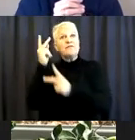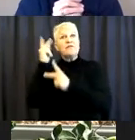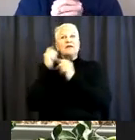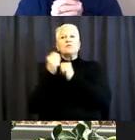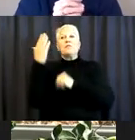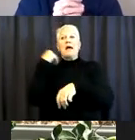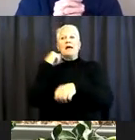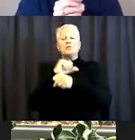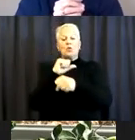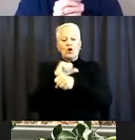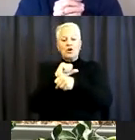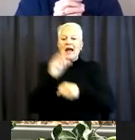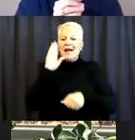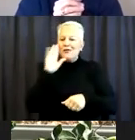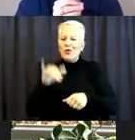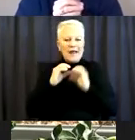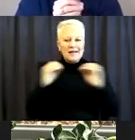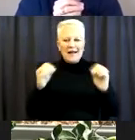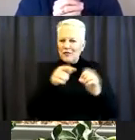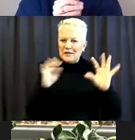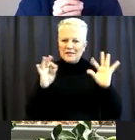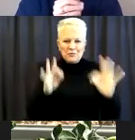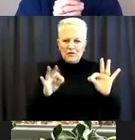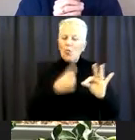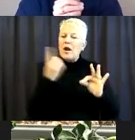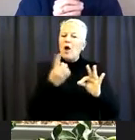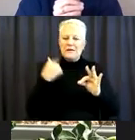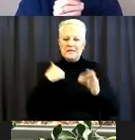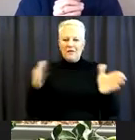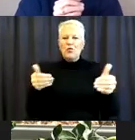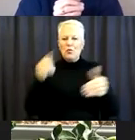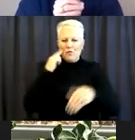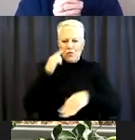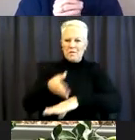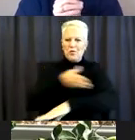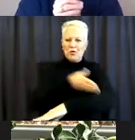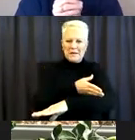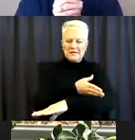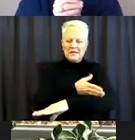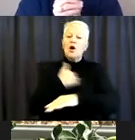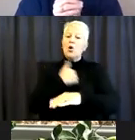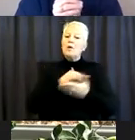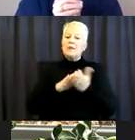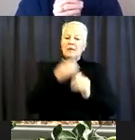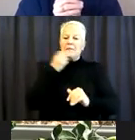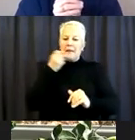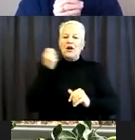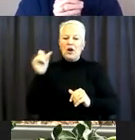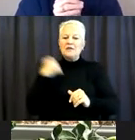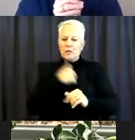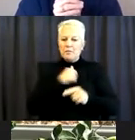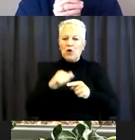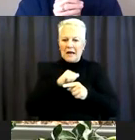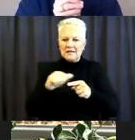past work and know that none of it's perfect and there's always room for improvement. We're getting better as we practice.